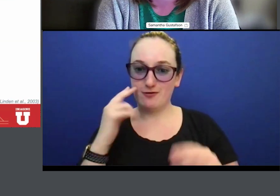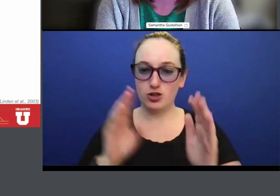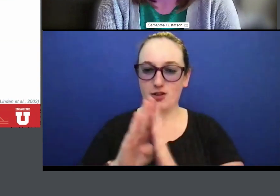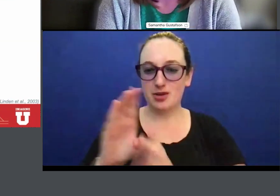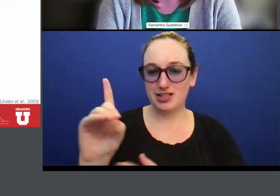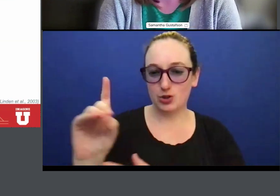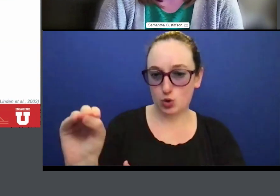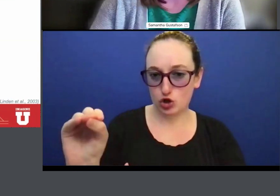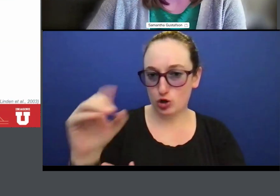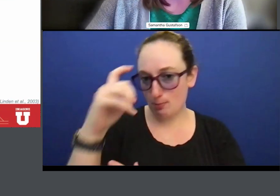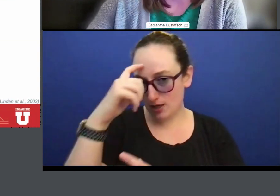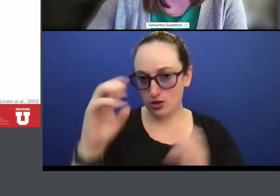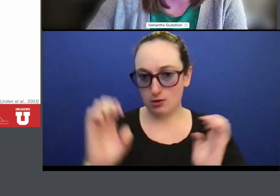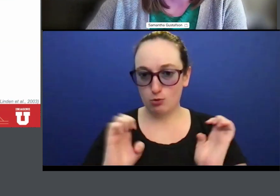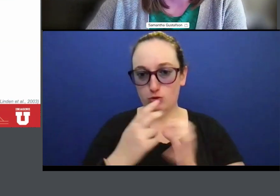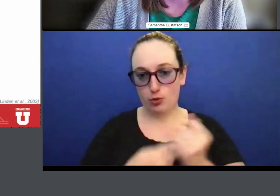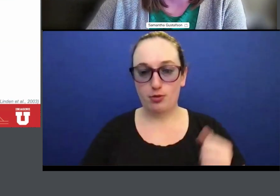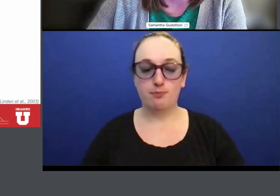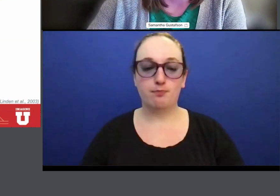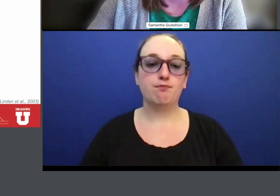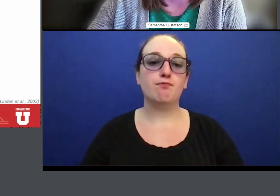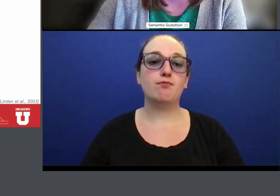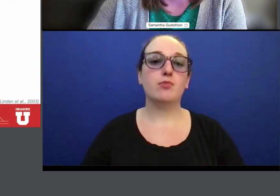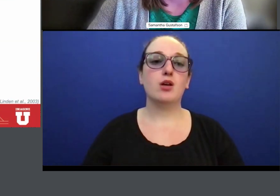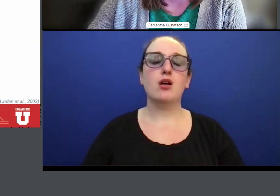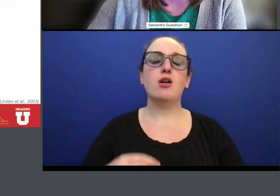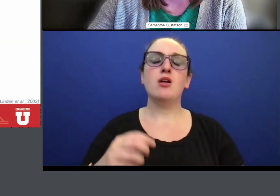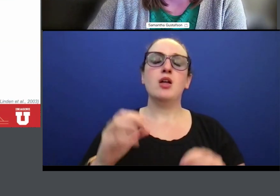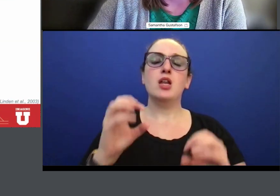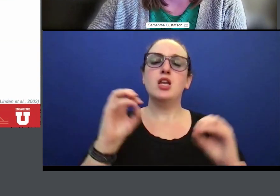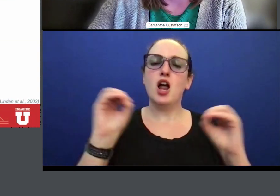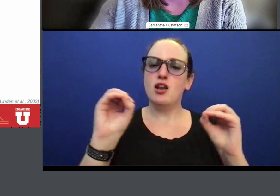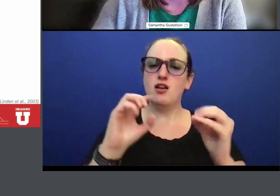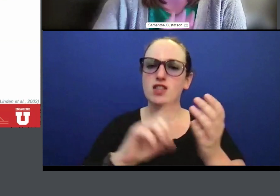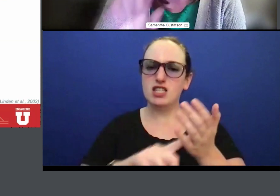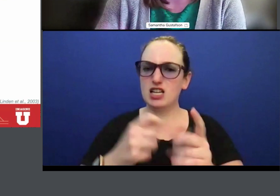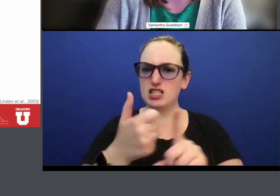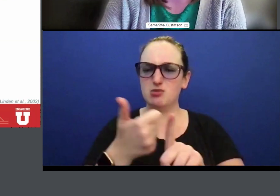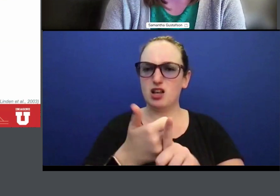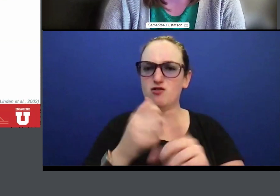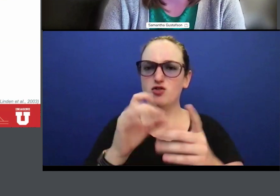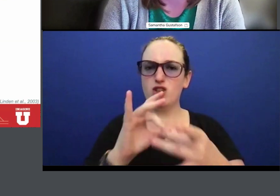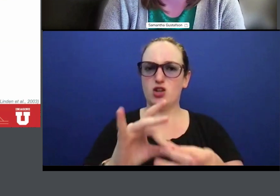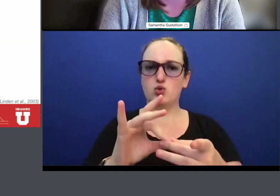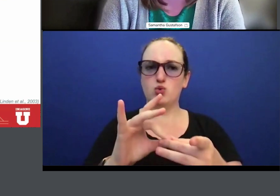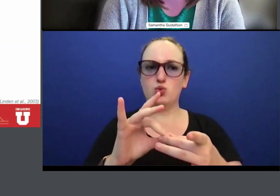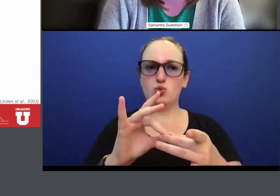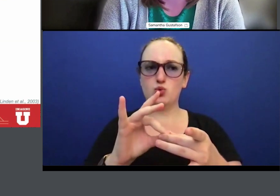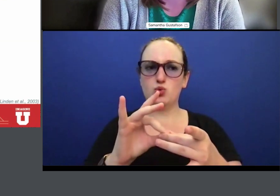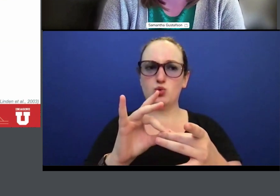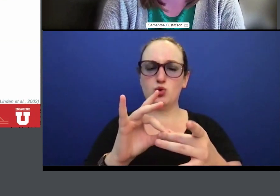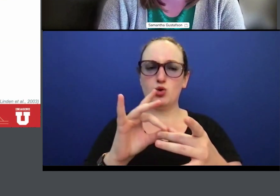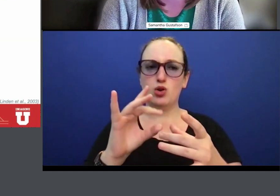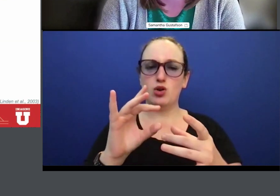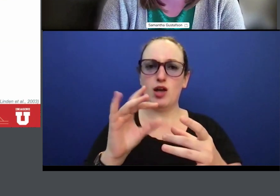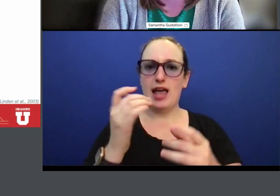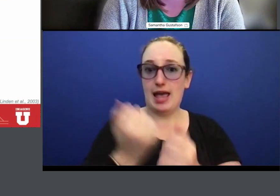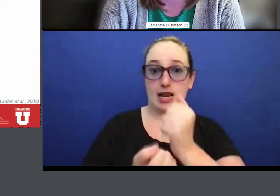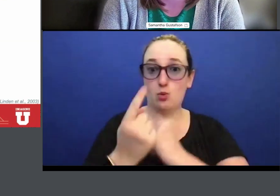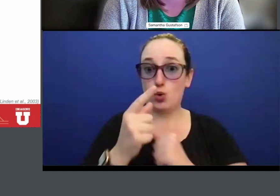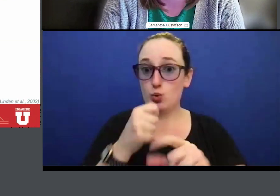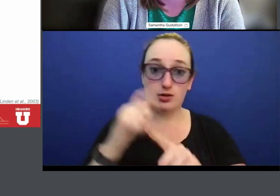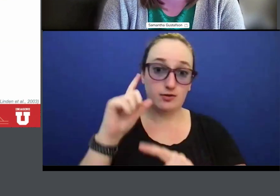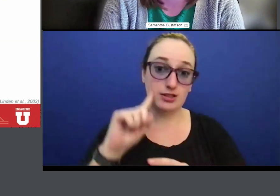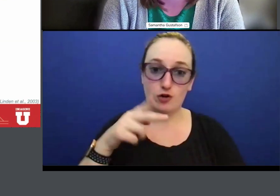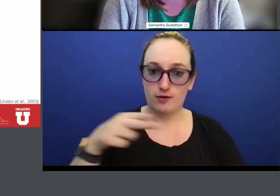disorders. So, none of these research studies had anything to do with children or adults for that matter who are deaf